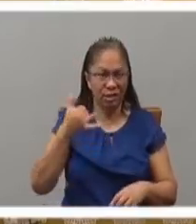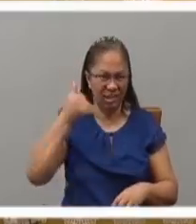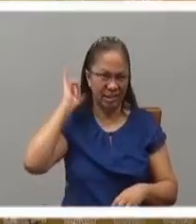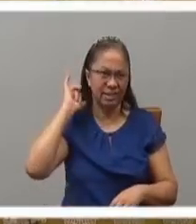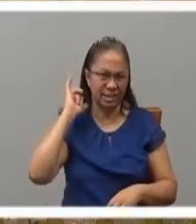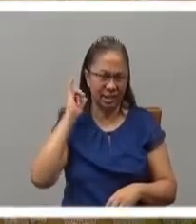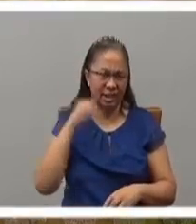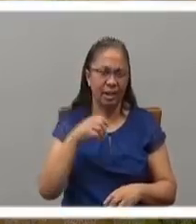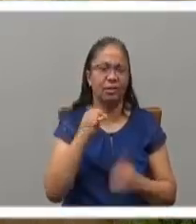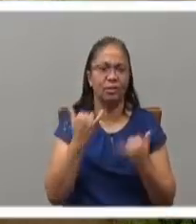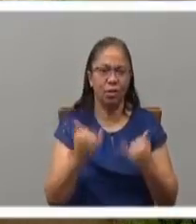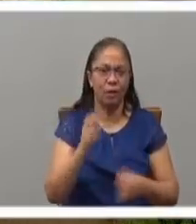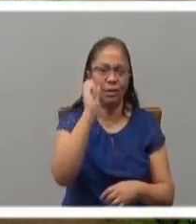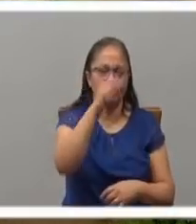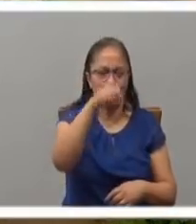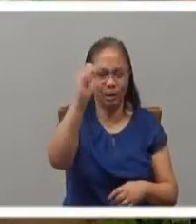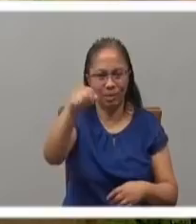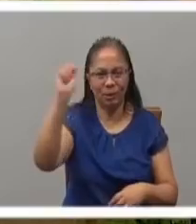yesterday's liturgy.